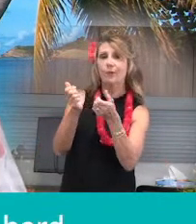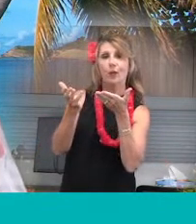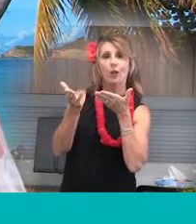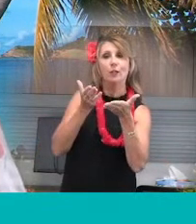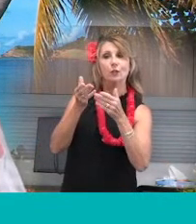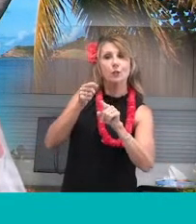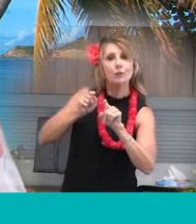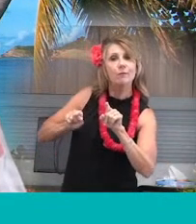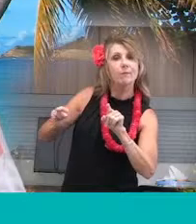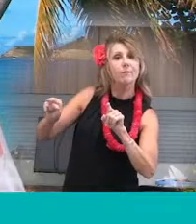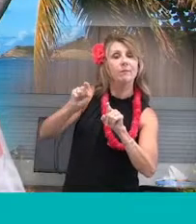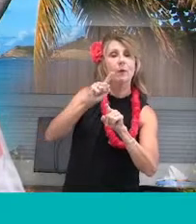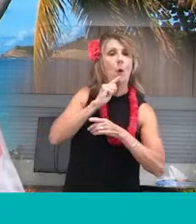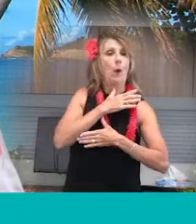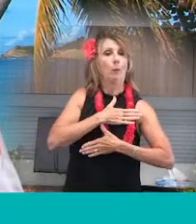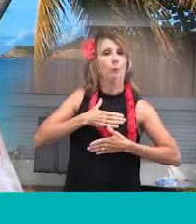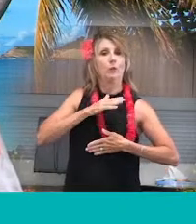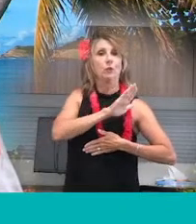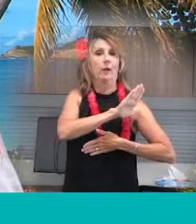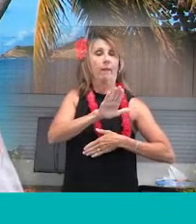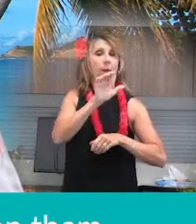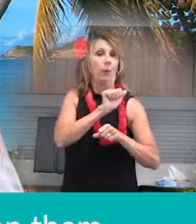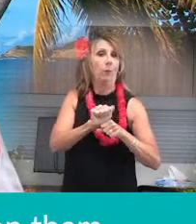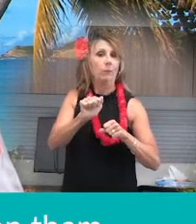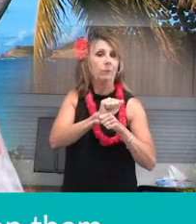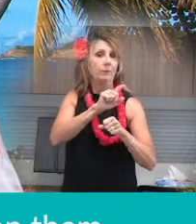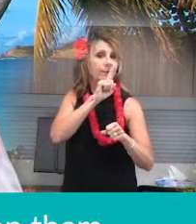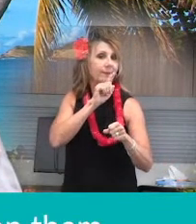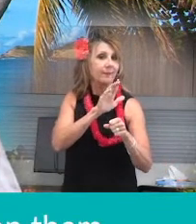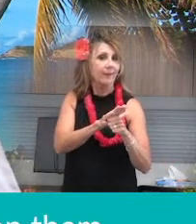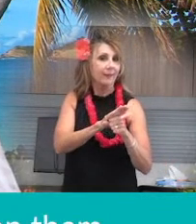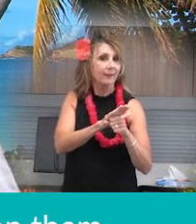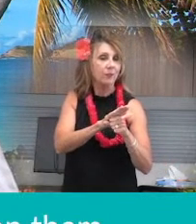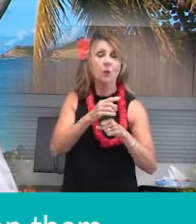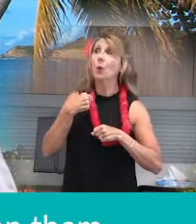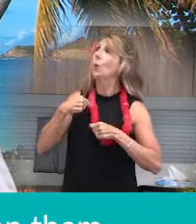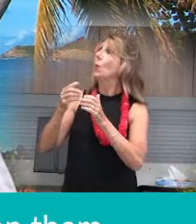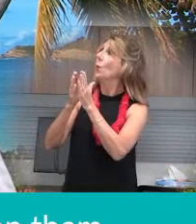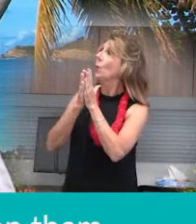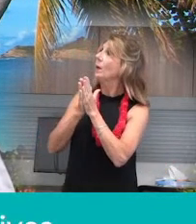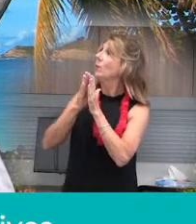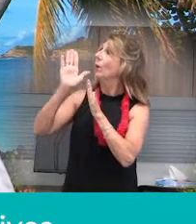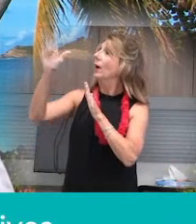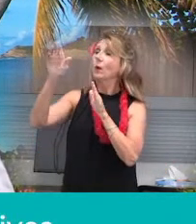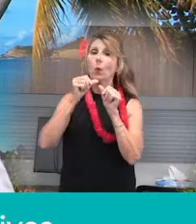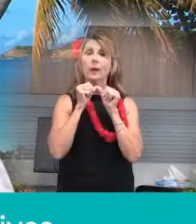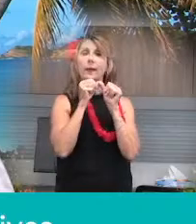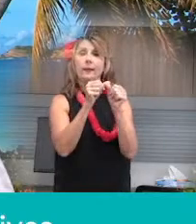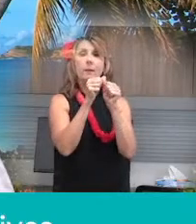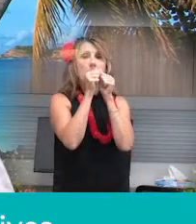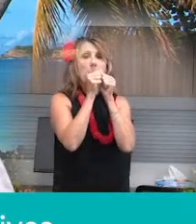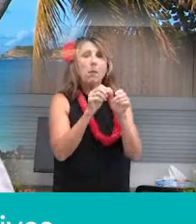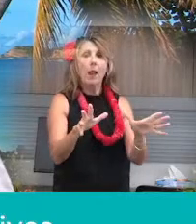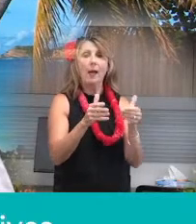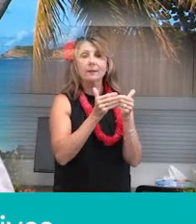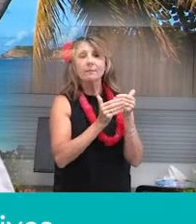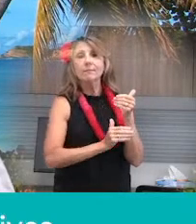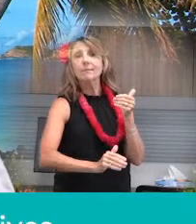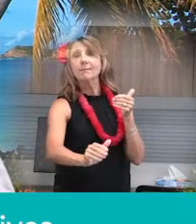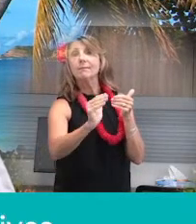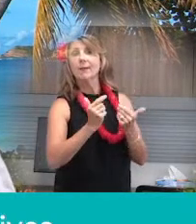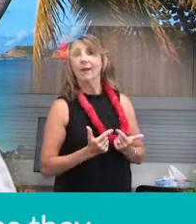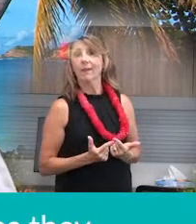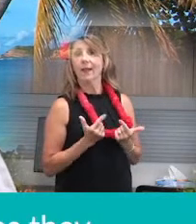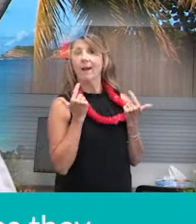their hard work and dedication. We pray your continued blessings on them during this next phase of their